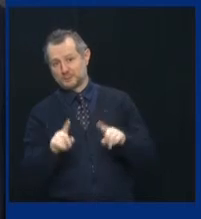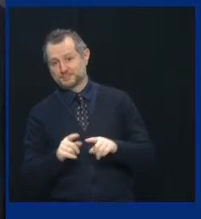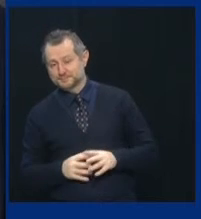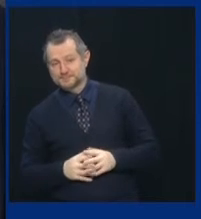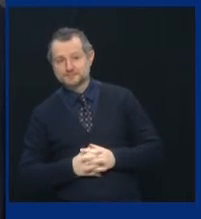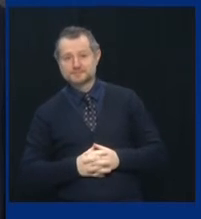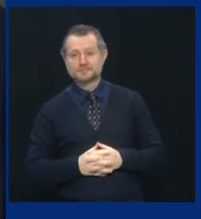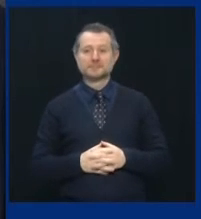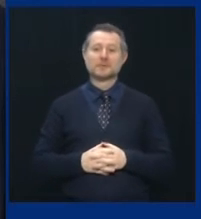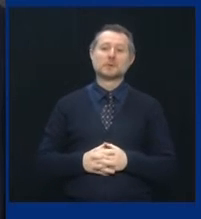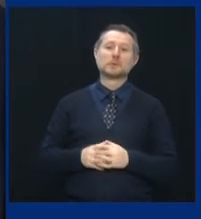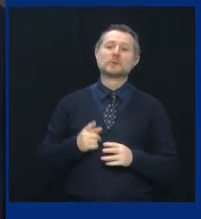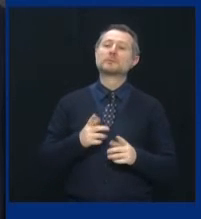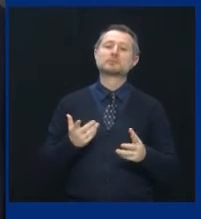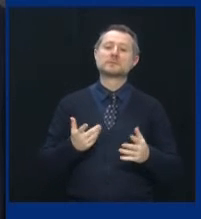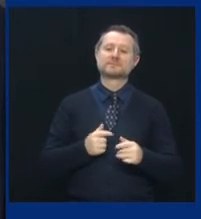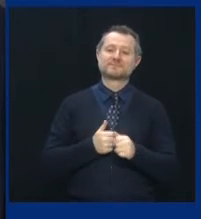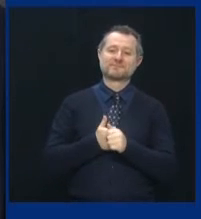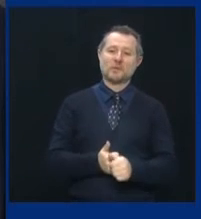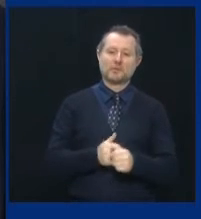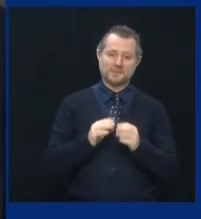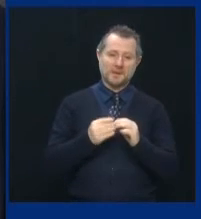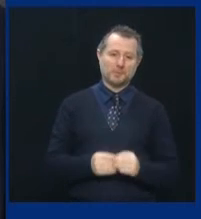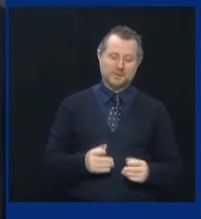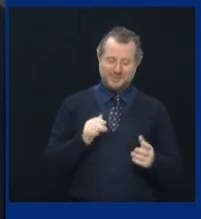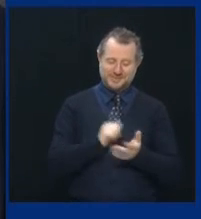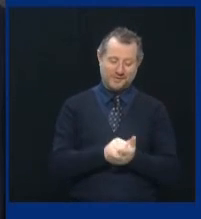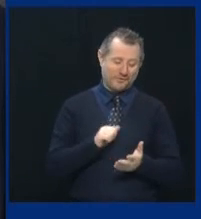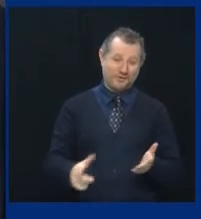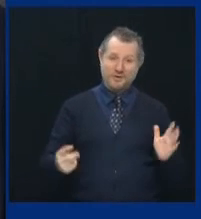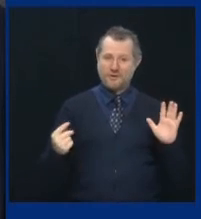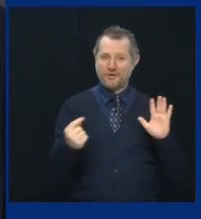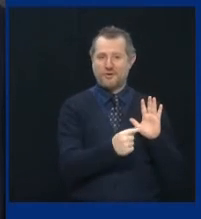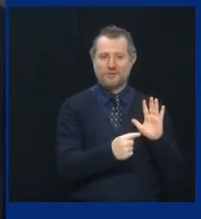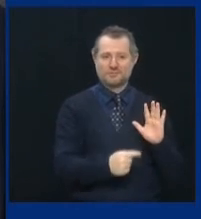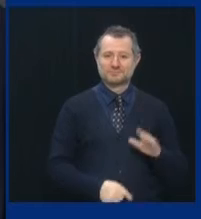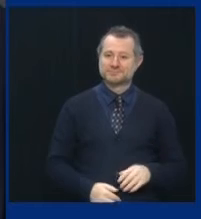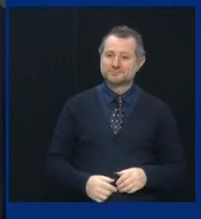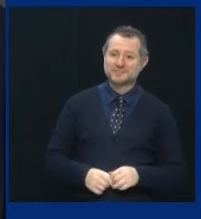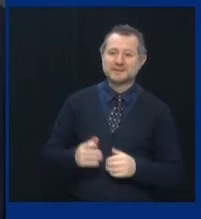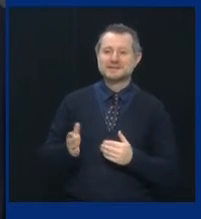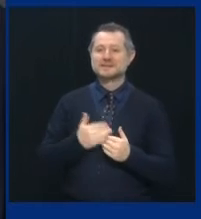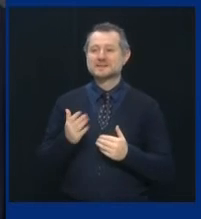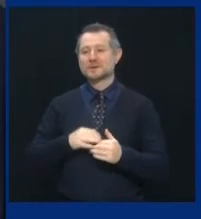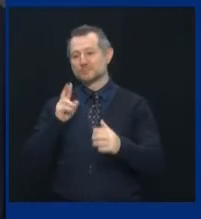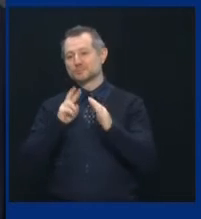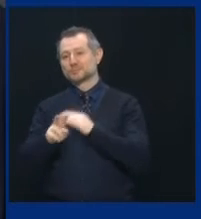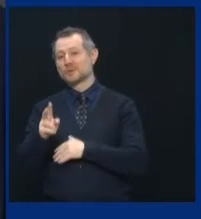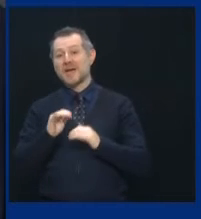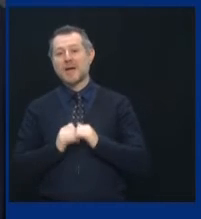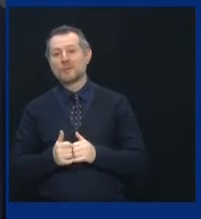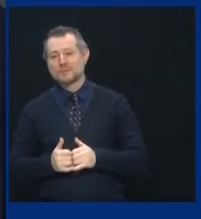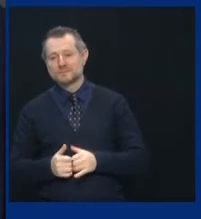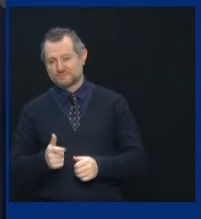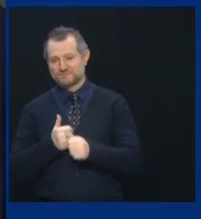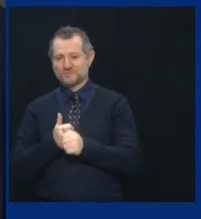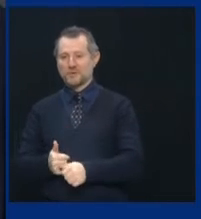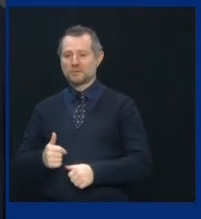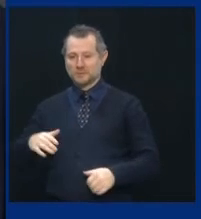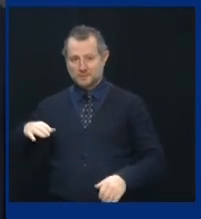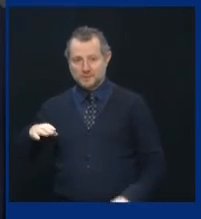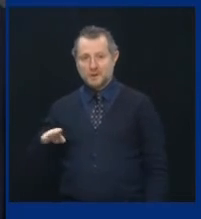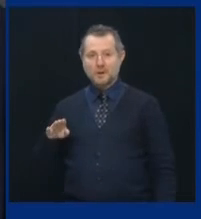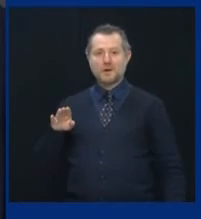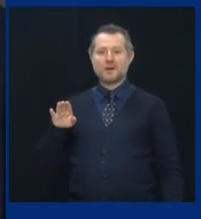math. You can predict the future here because it's just the extrapolation of an